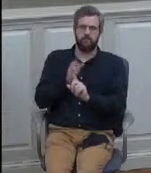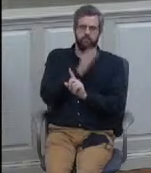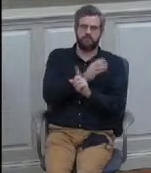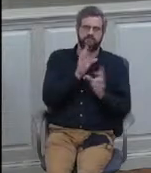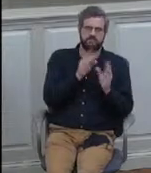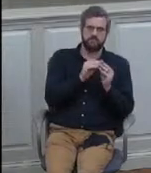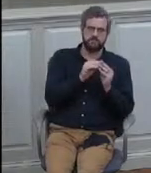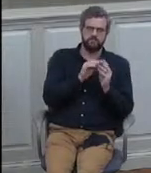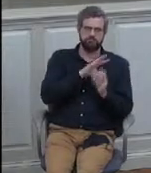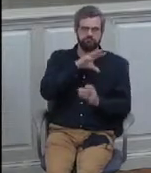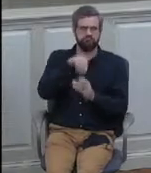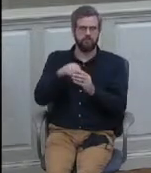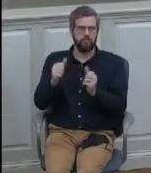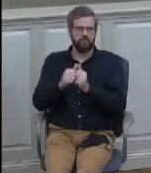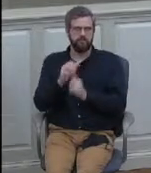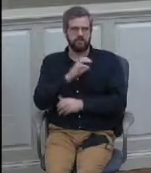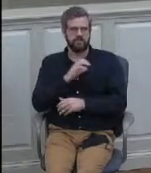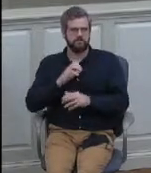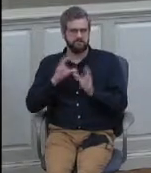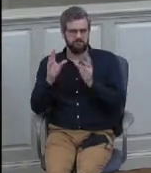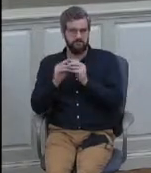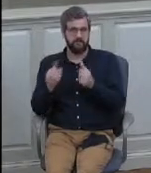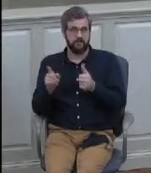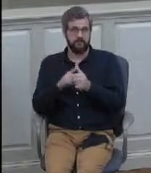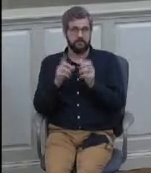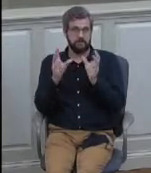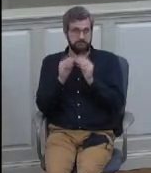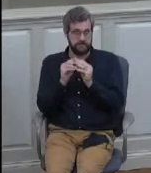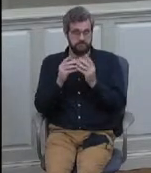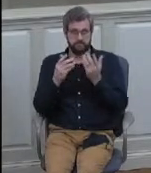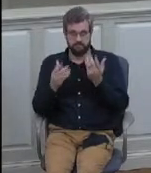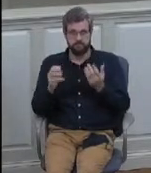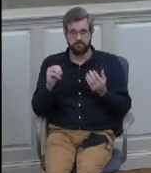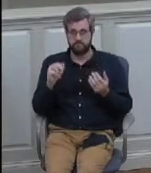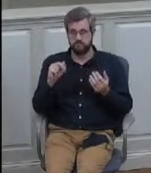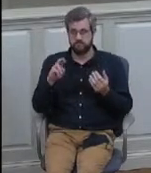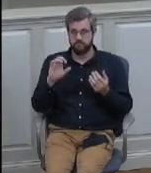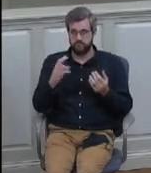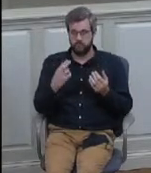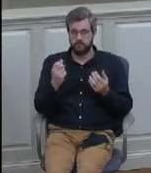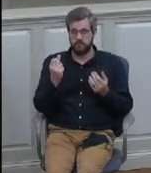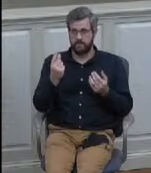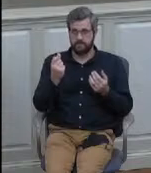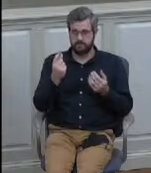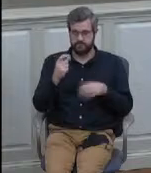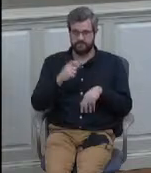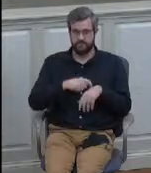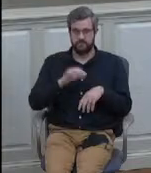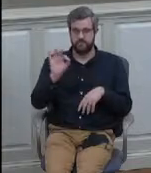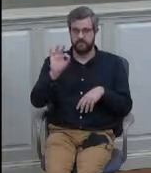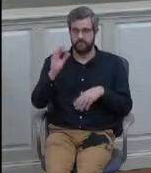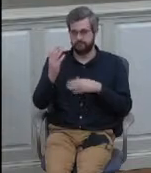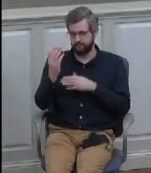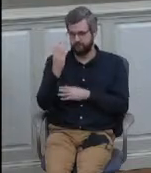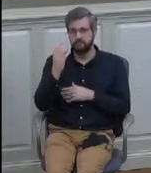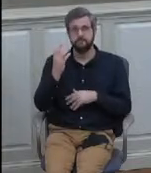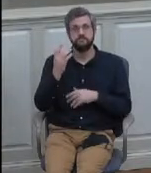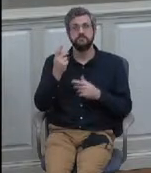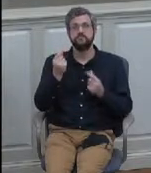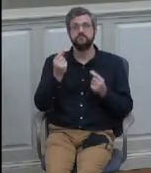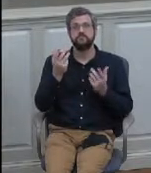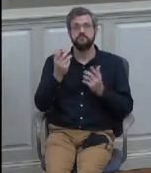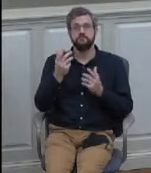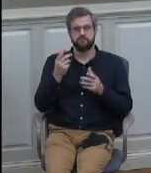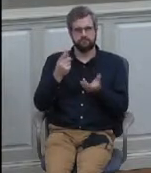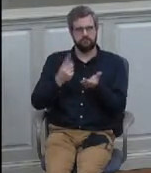meeting. The first meeting will be March the 11th, 9 a.m. What we'd like to do is talk about